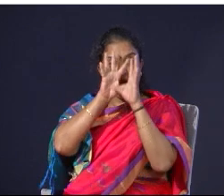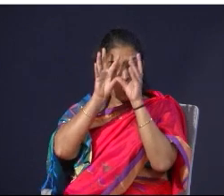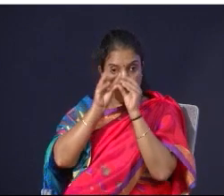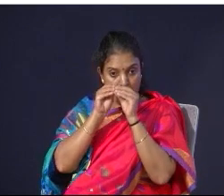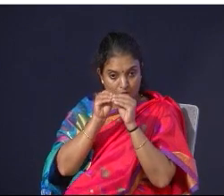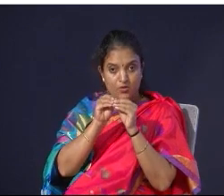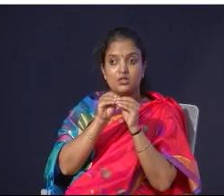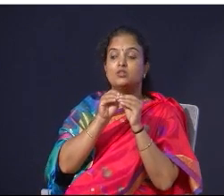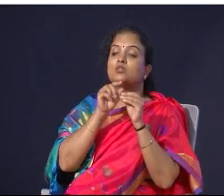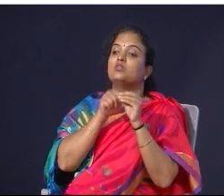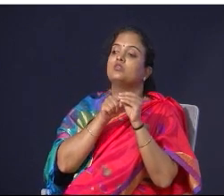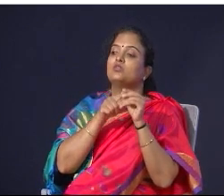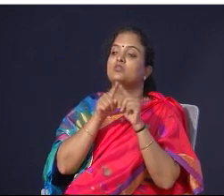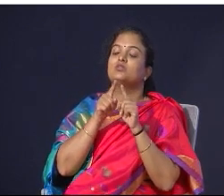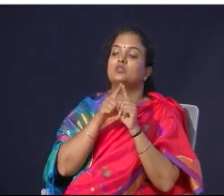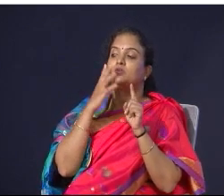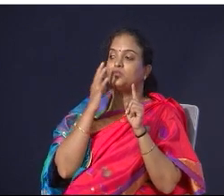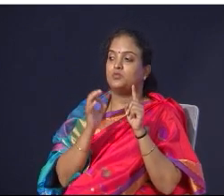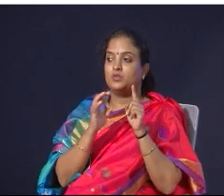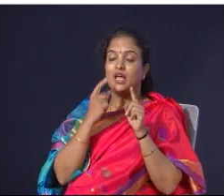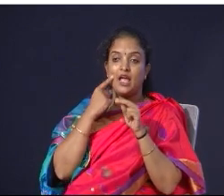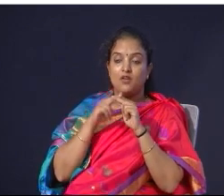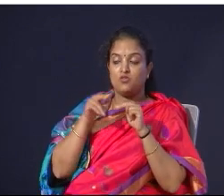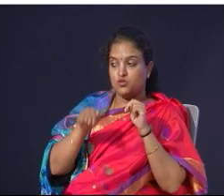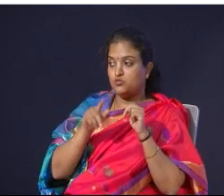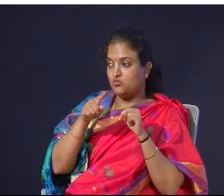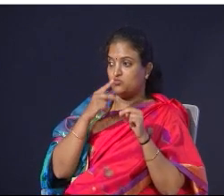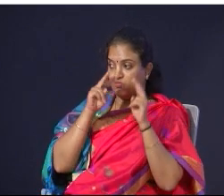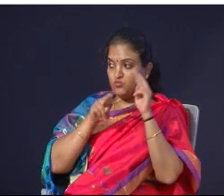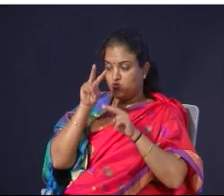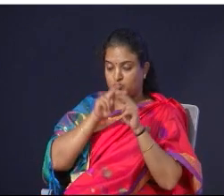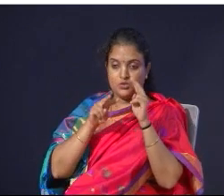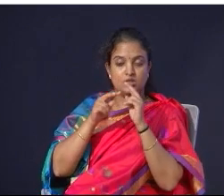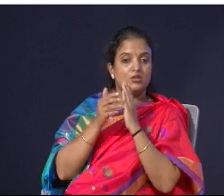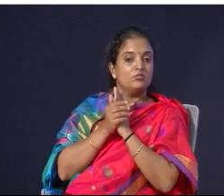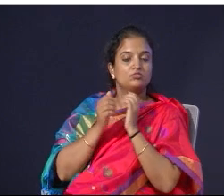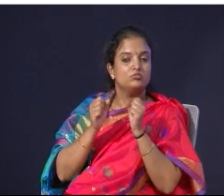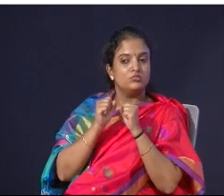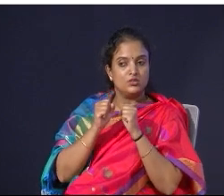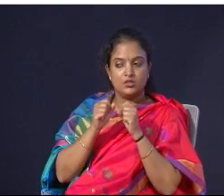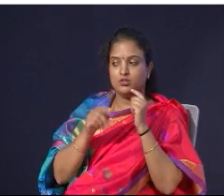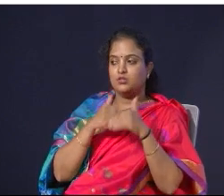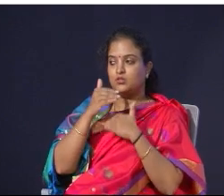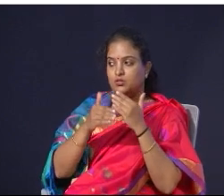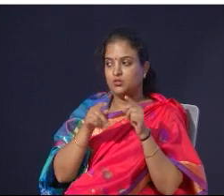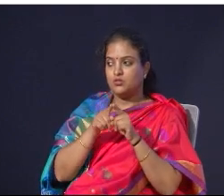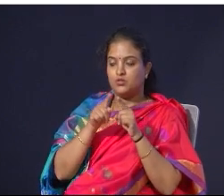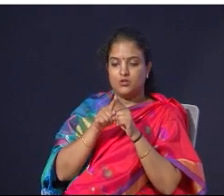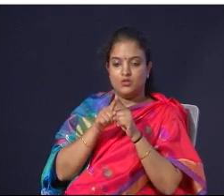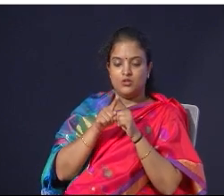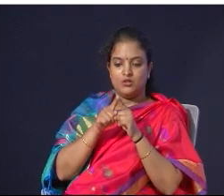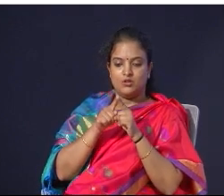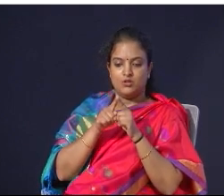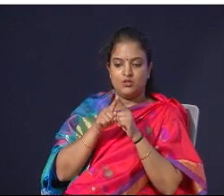to put it together and train the child. If my child's visual acuity is 10 centimeters near, and I present an object at half a